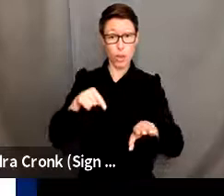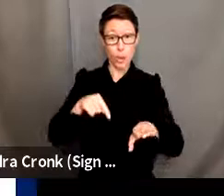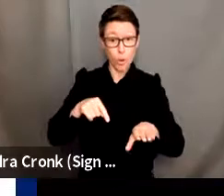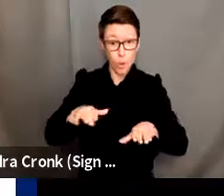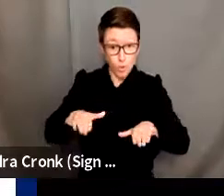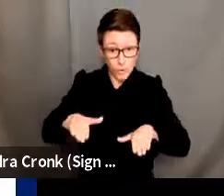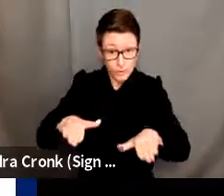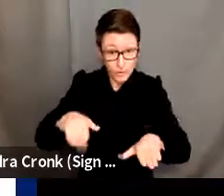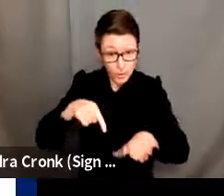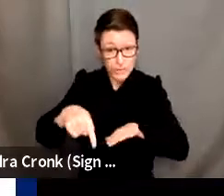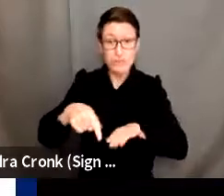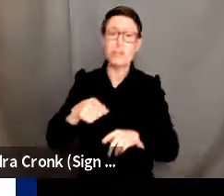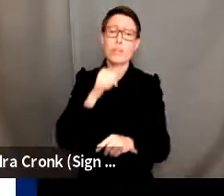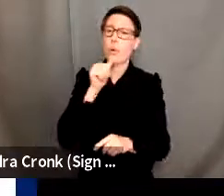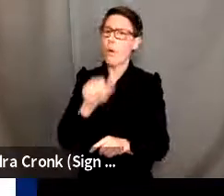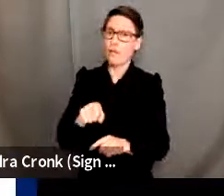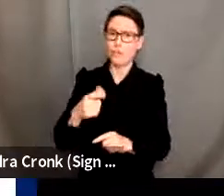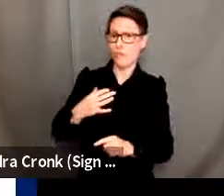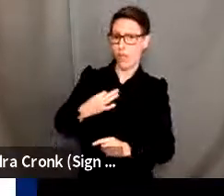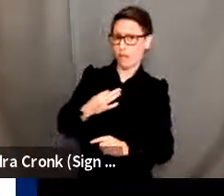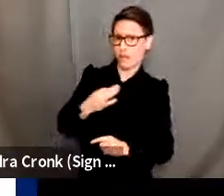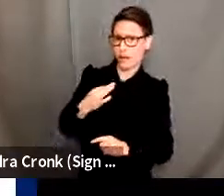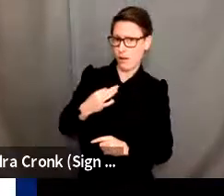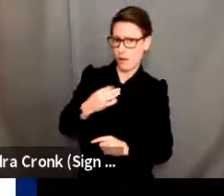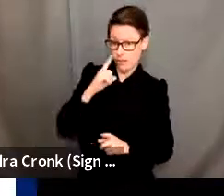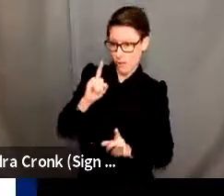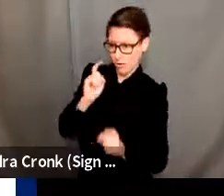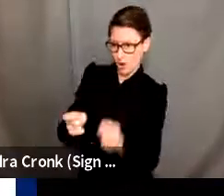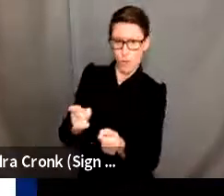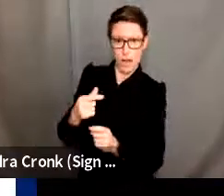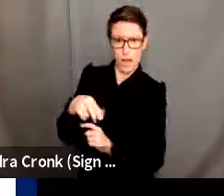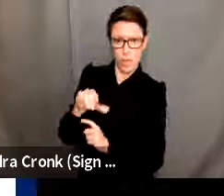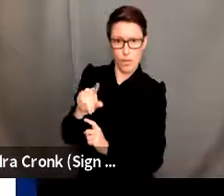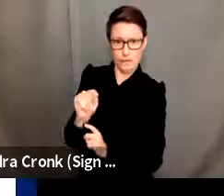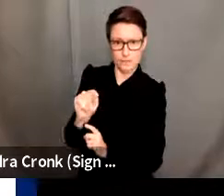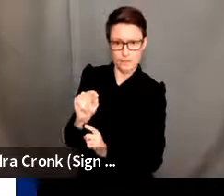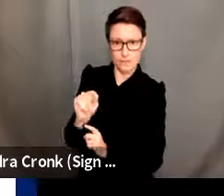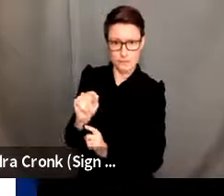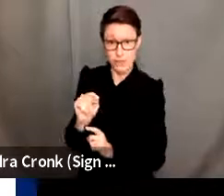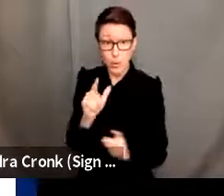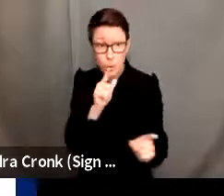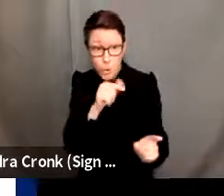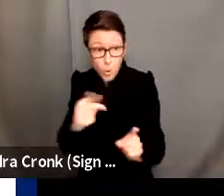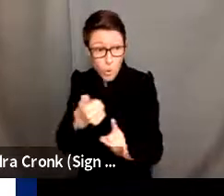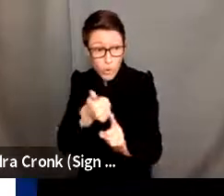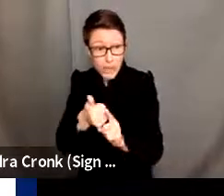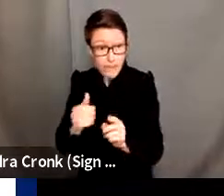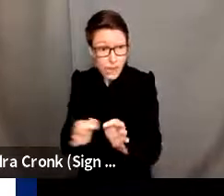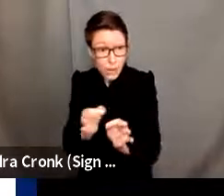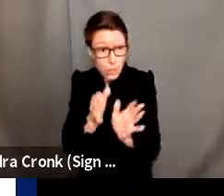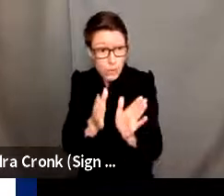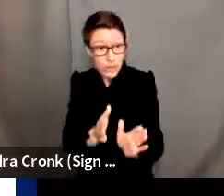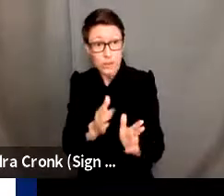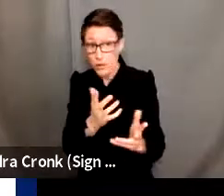to donate quilts. We're always reaching out to quilters who would like to donate